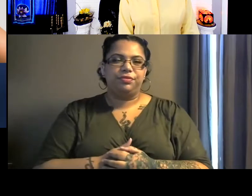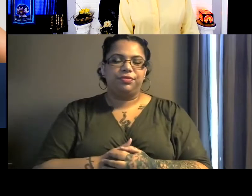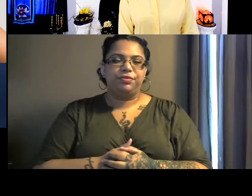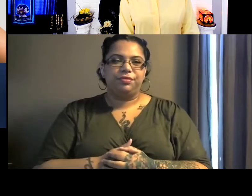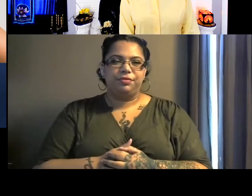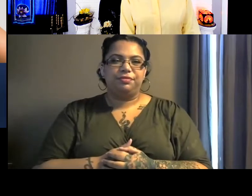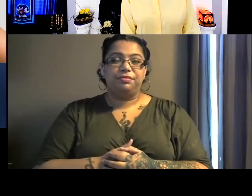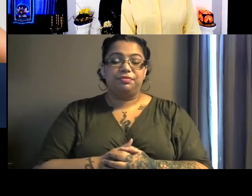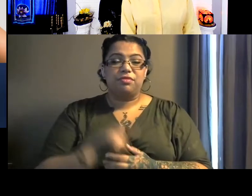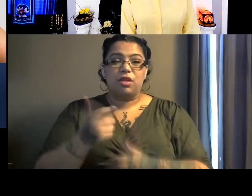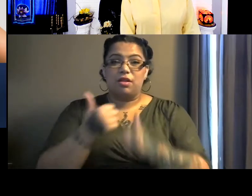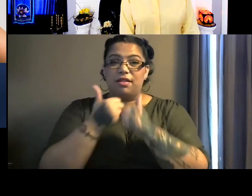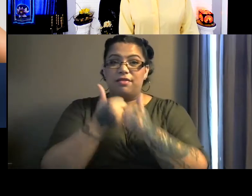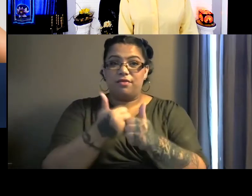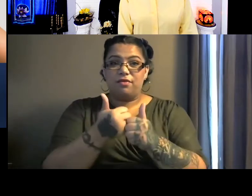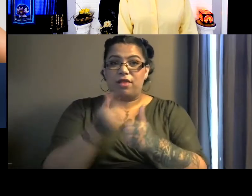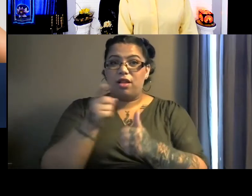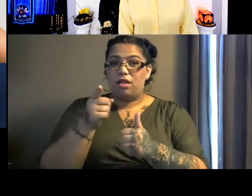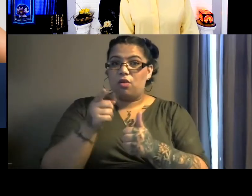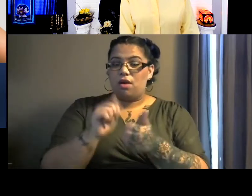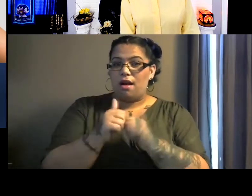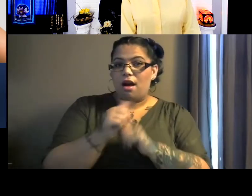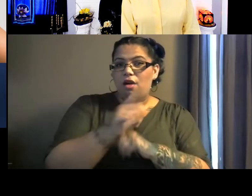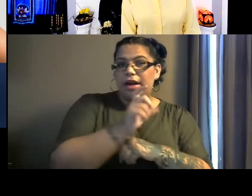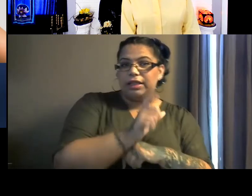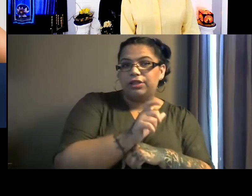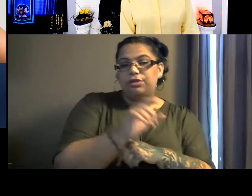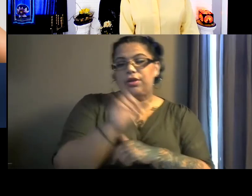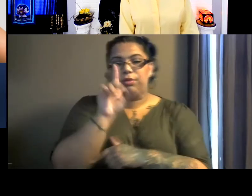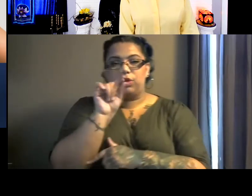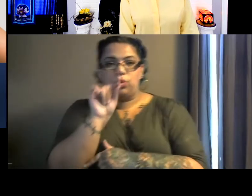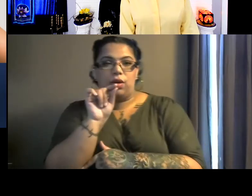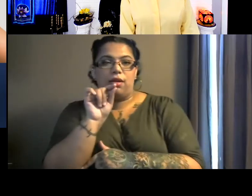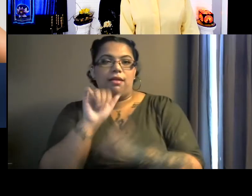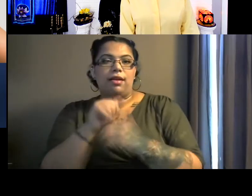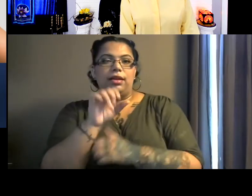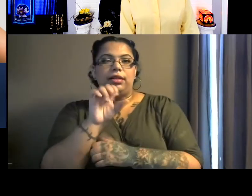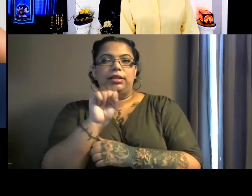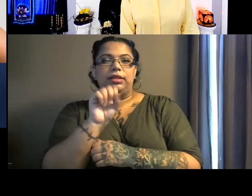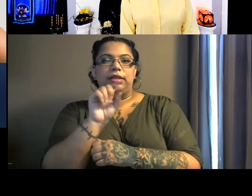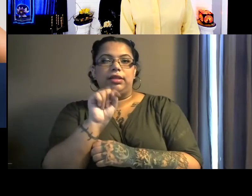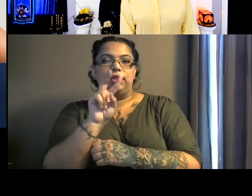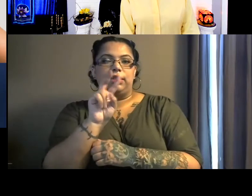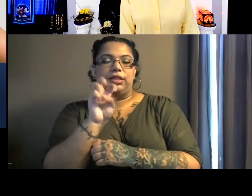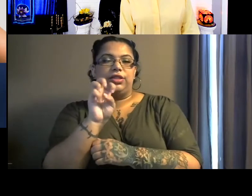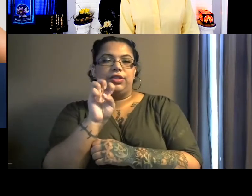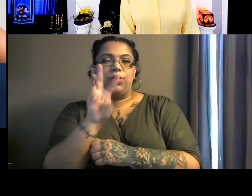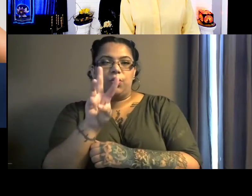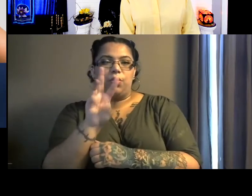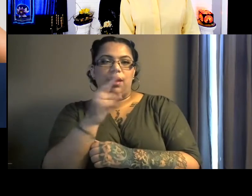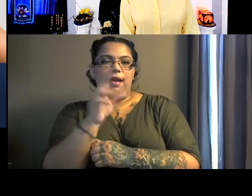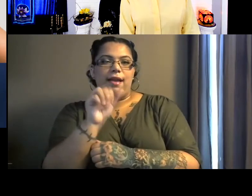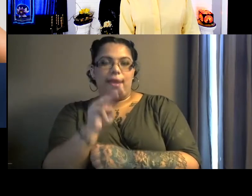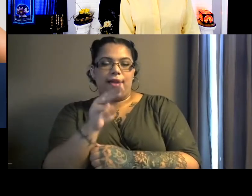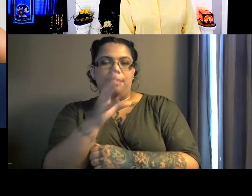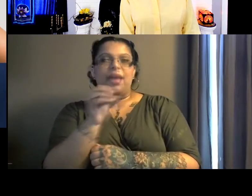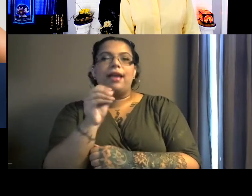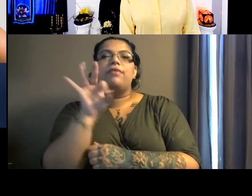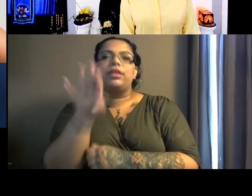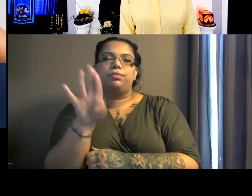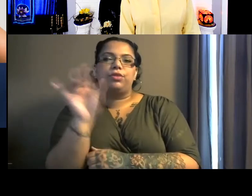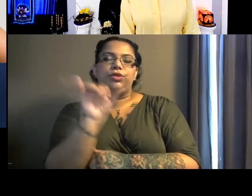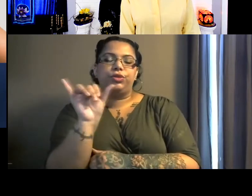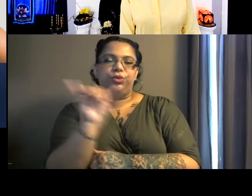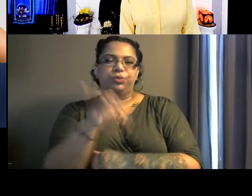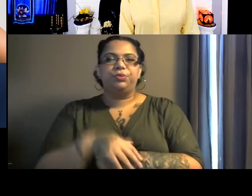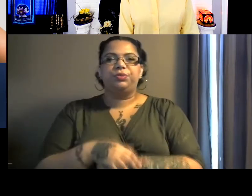You can follow her on Instagram and Twitter at Stewham and on Facebook. You